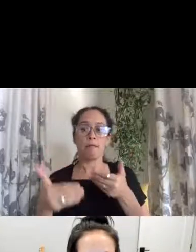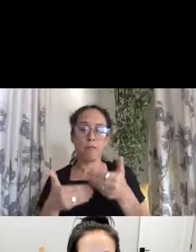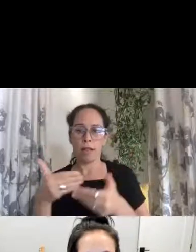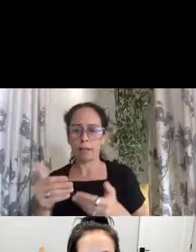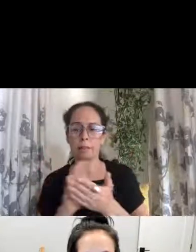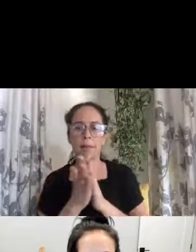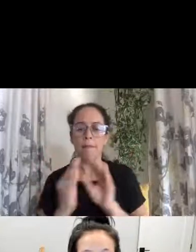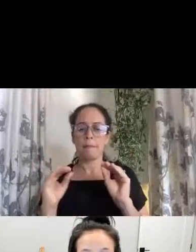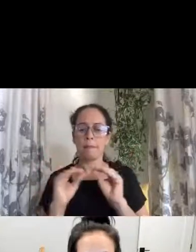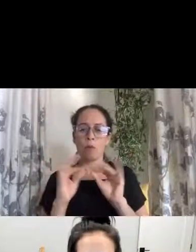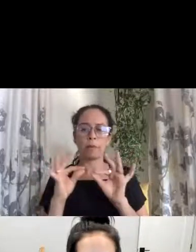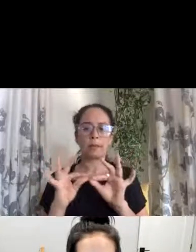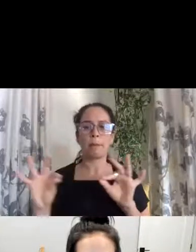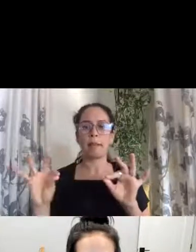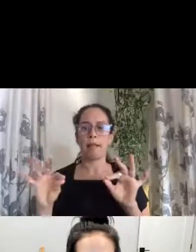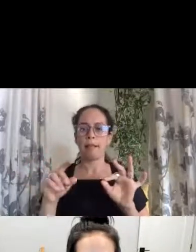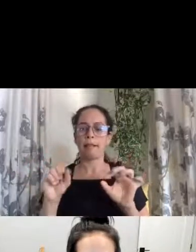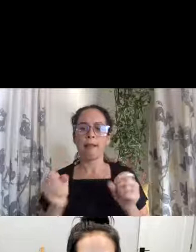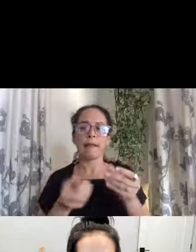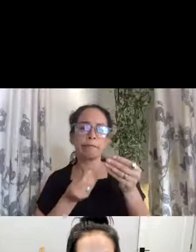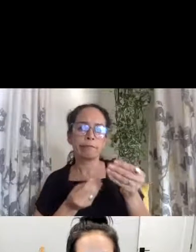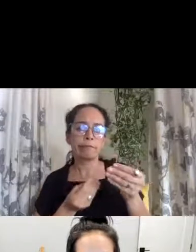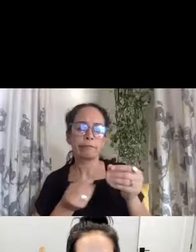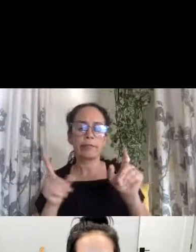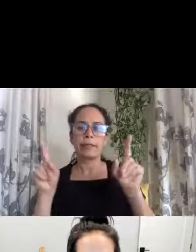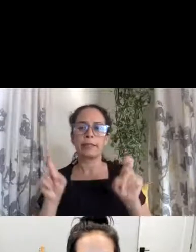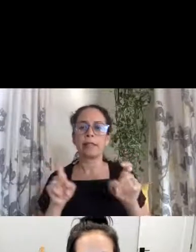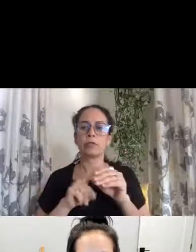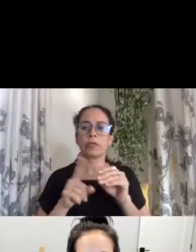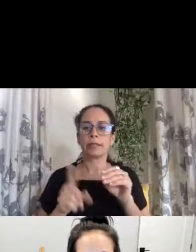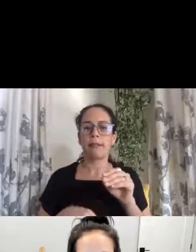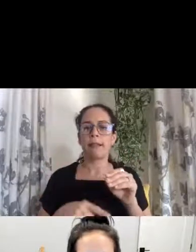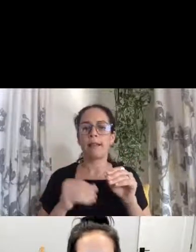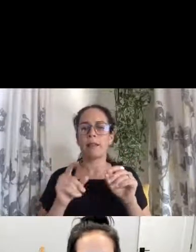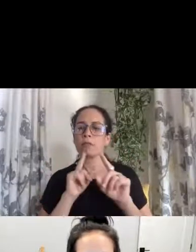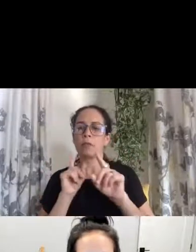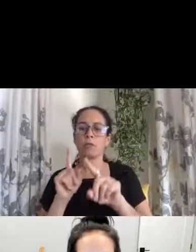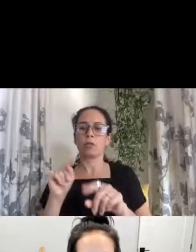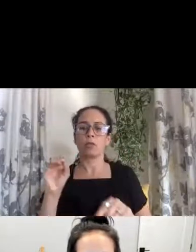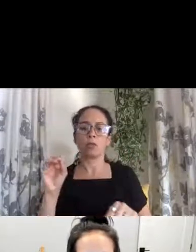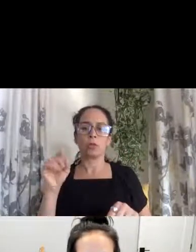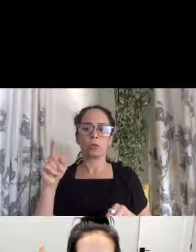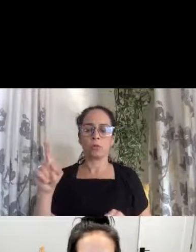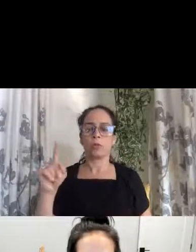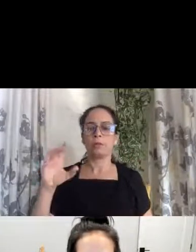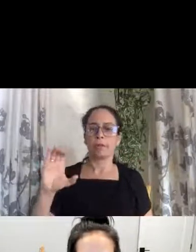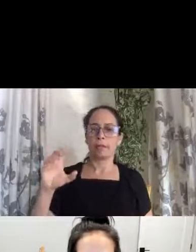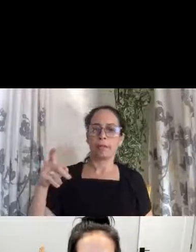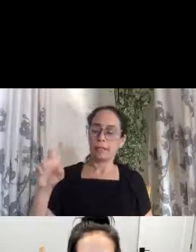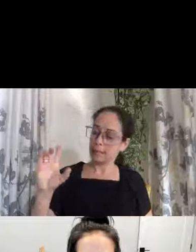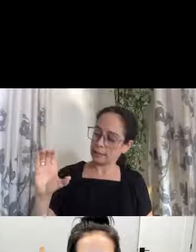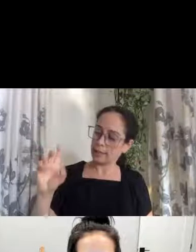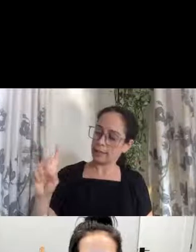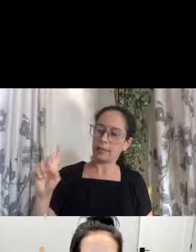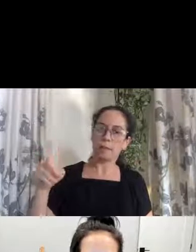be able to log in test results and report to the California Department of Public Health or the